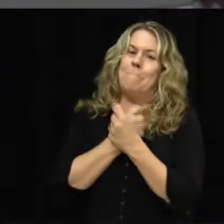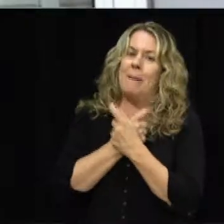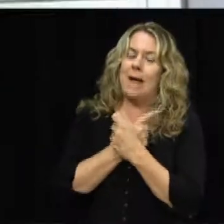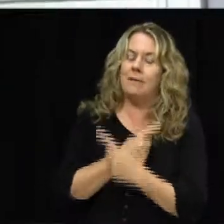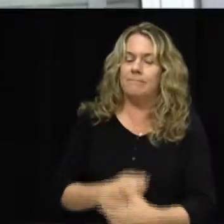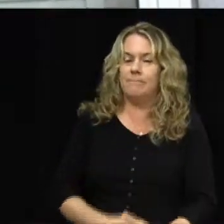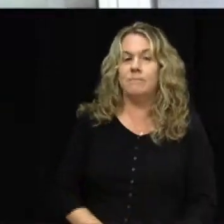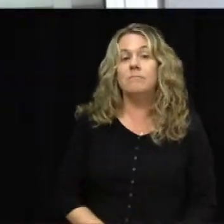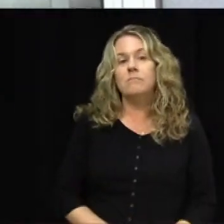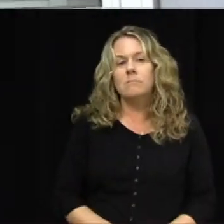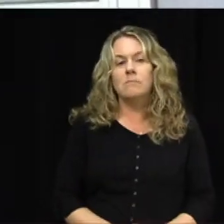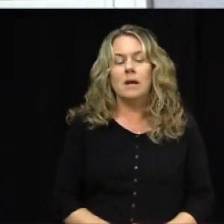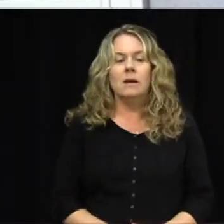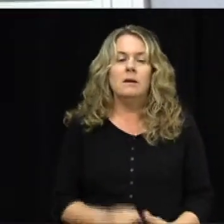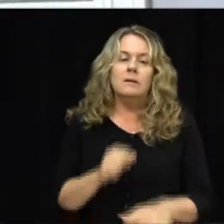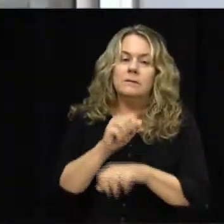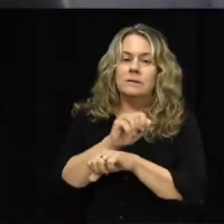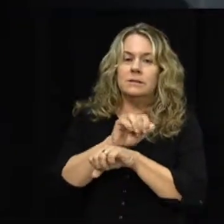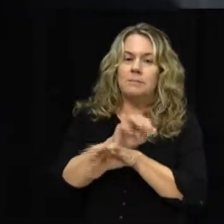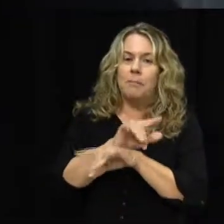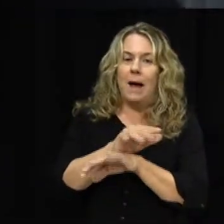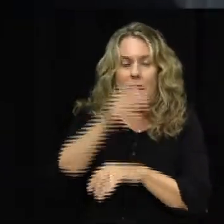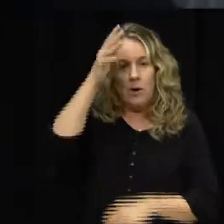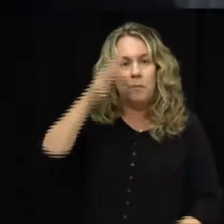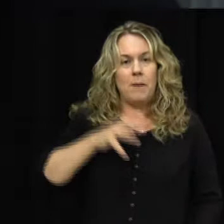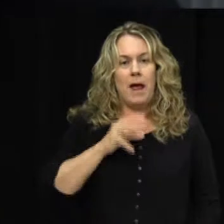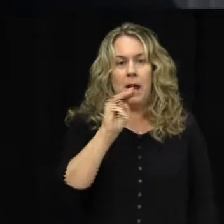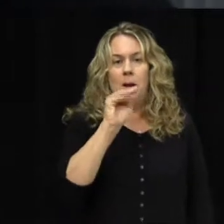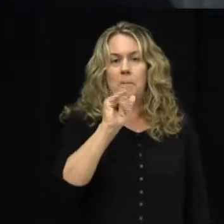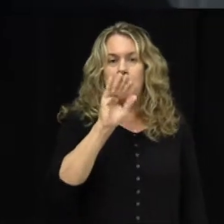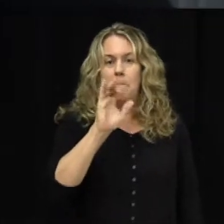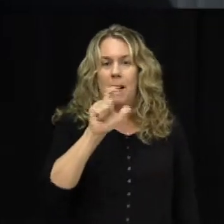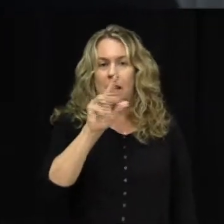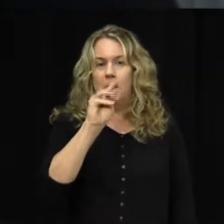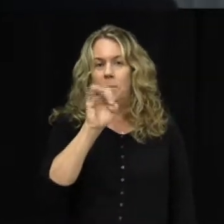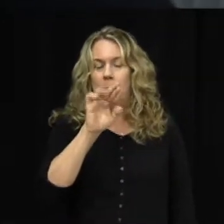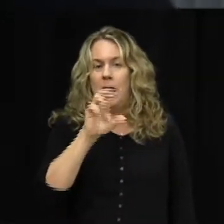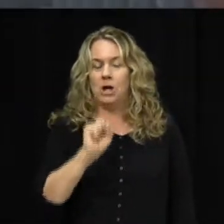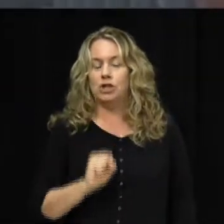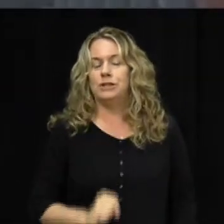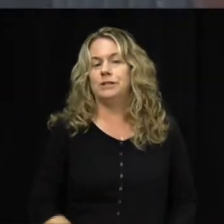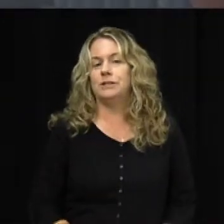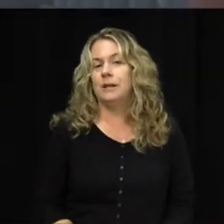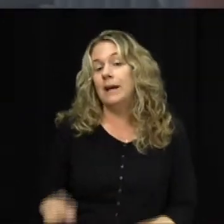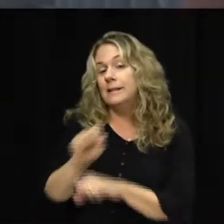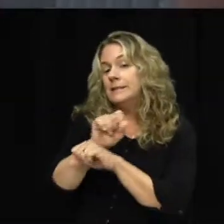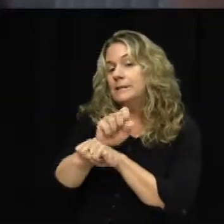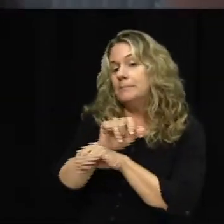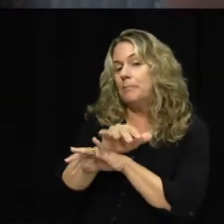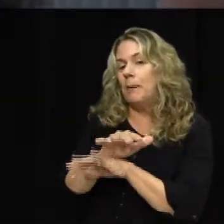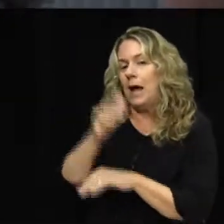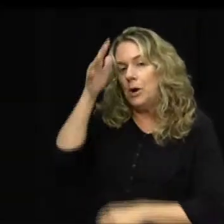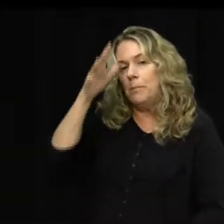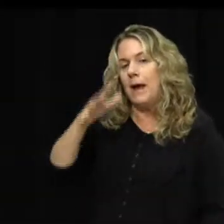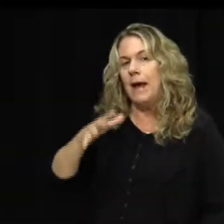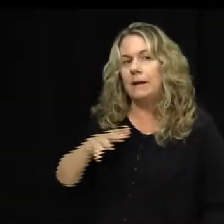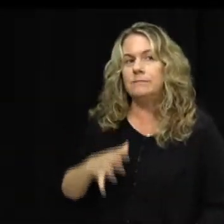Batman. Spider-Man. Michael Myers. Slender Man.